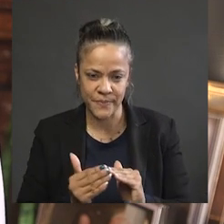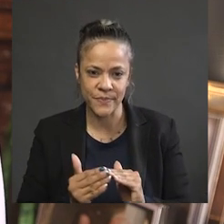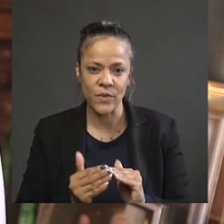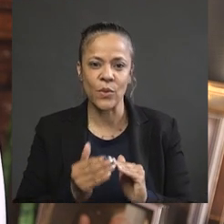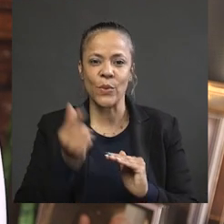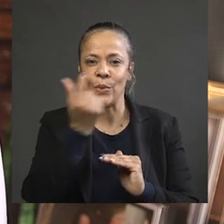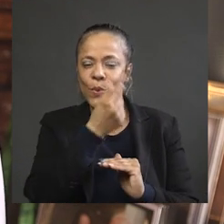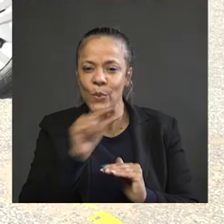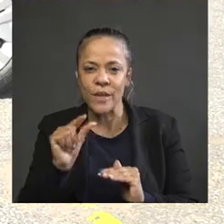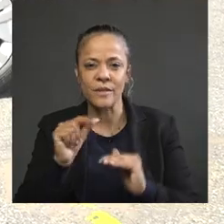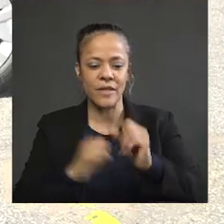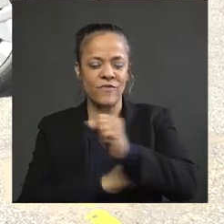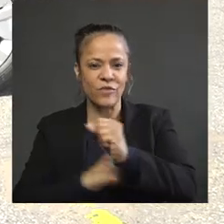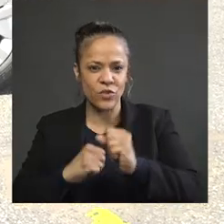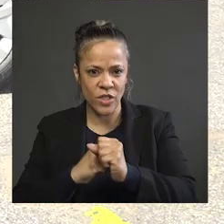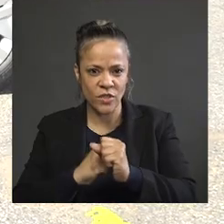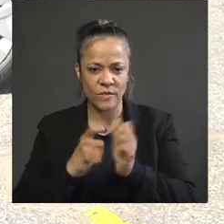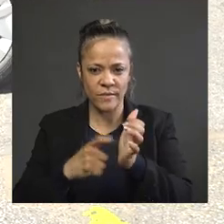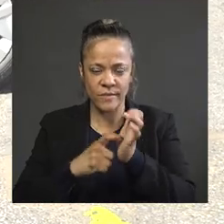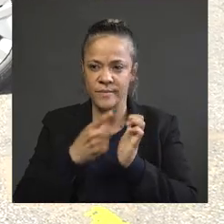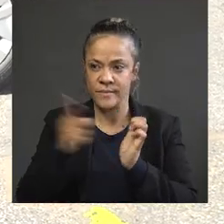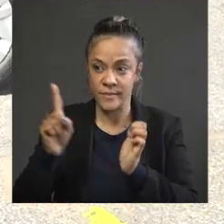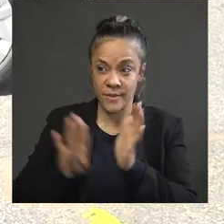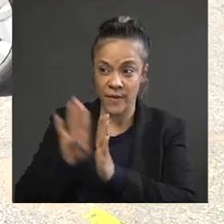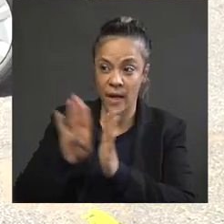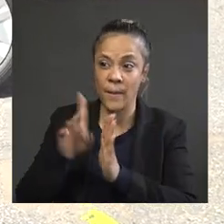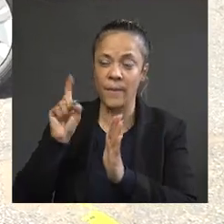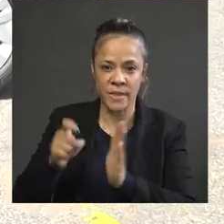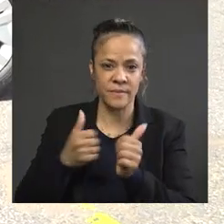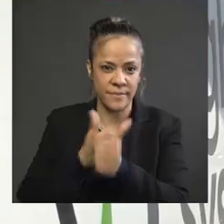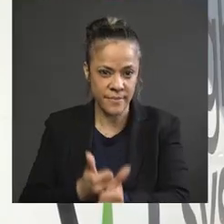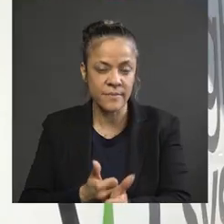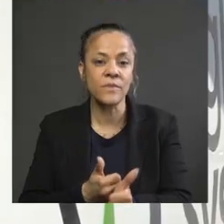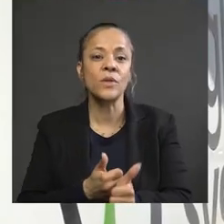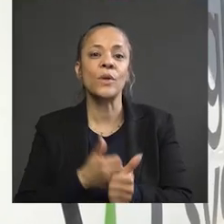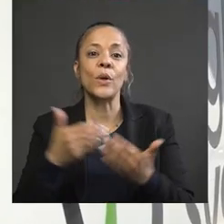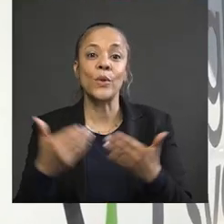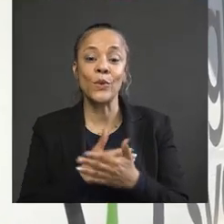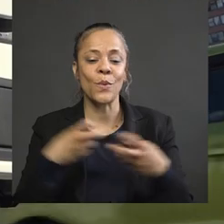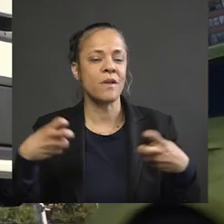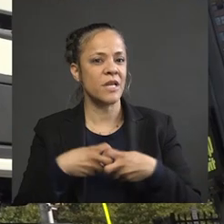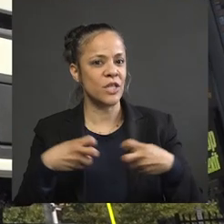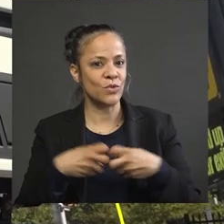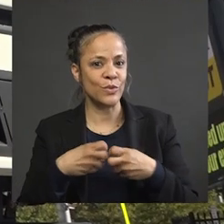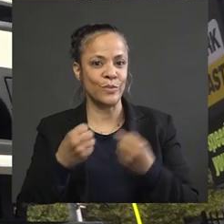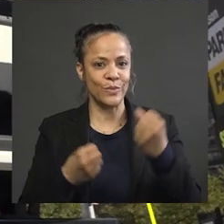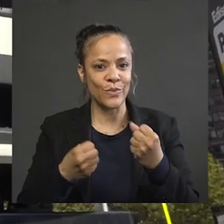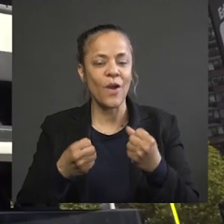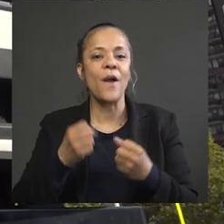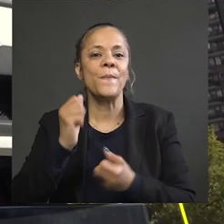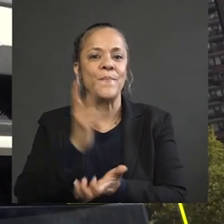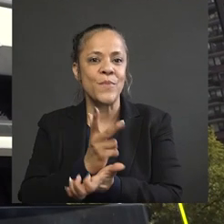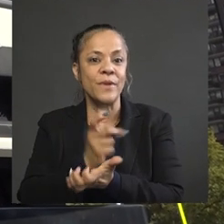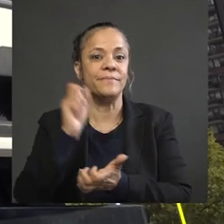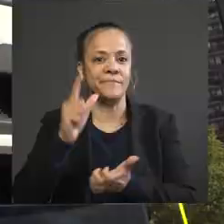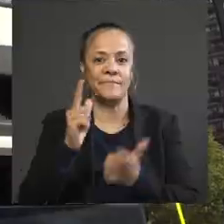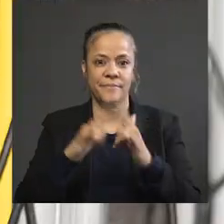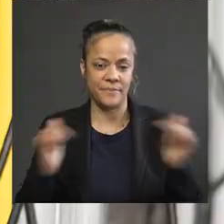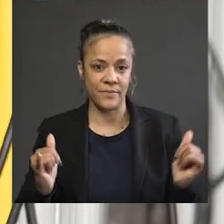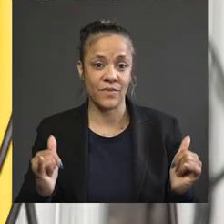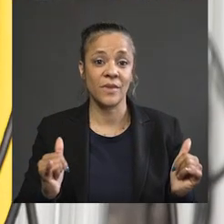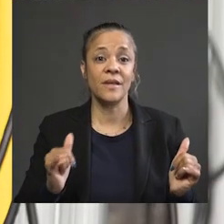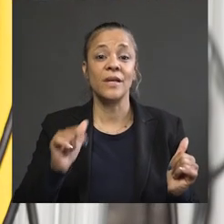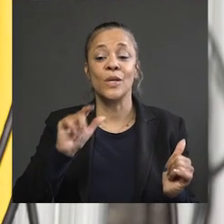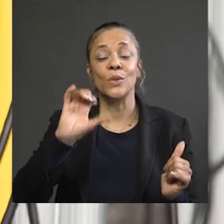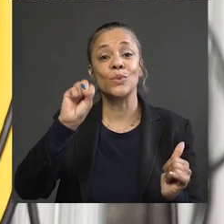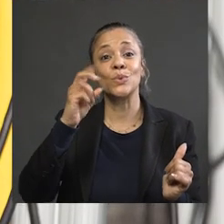From acquiring green infrastructure in new developments, to signing an executive order for a fully electric municipal fleet, to installing solar panels and